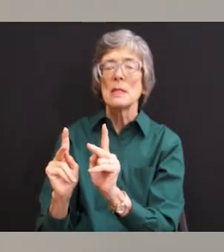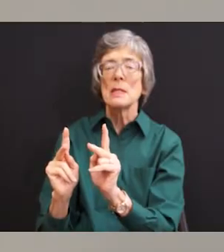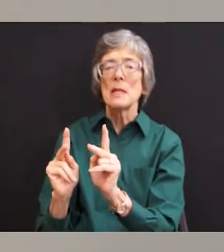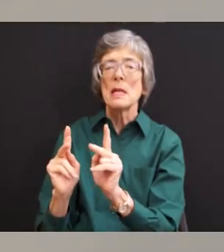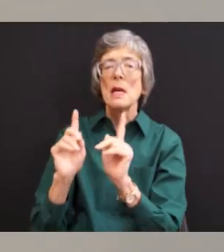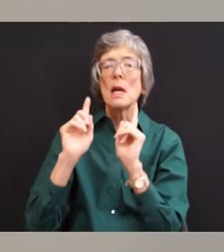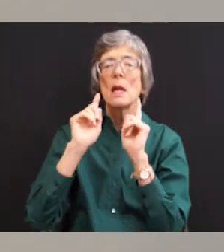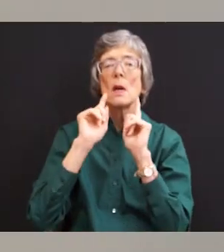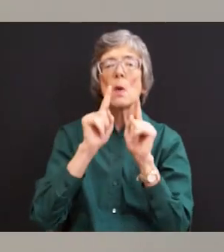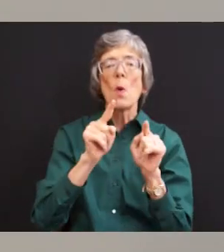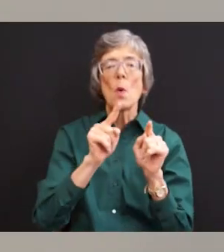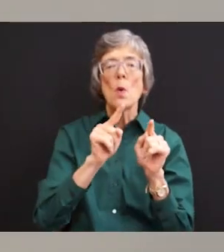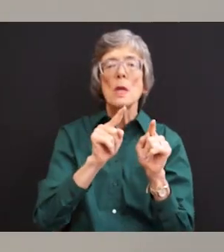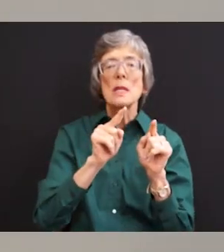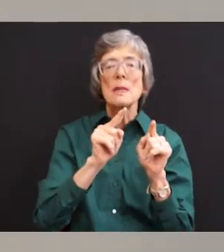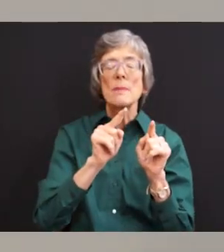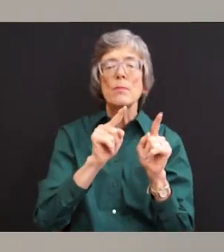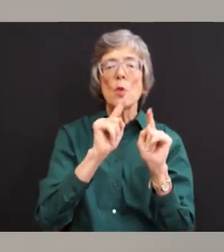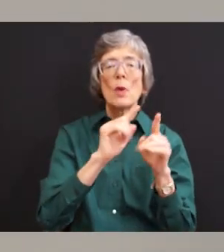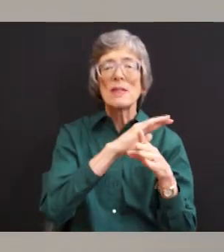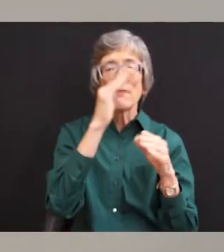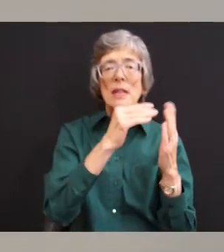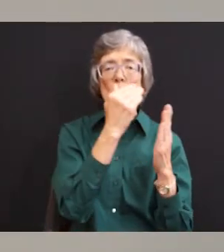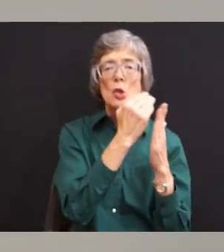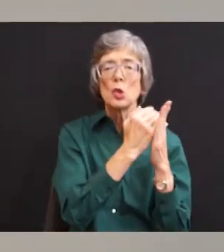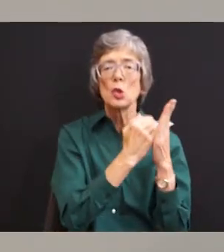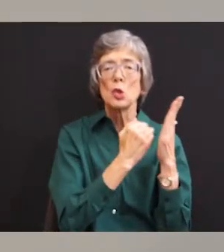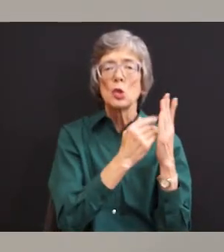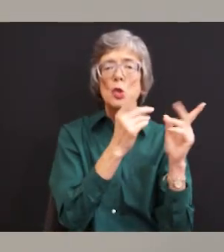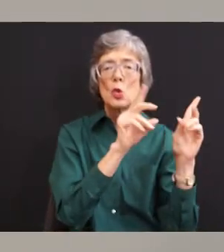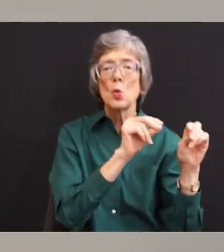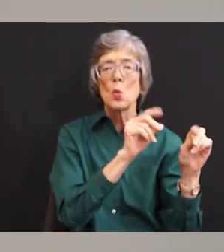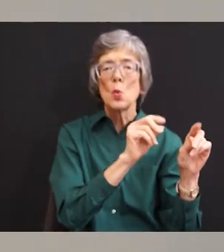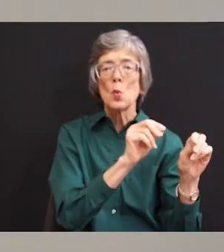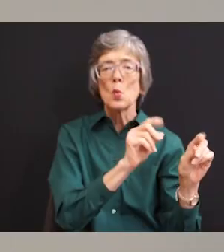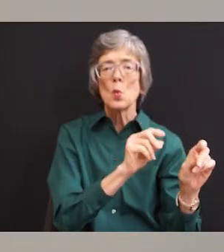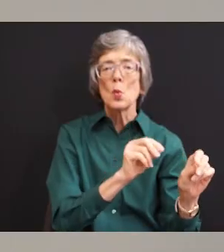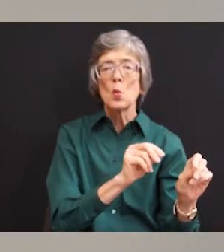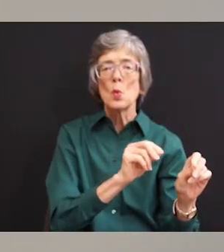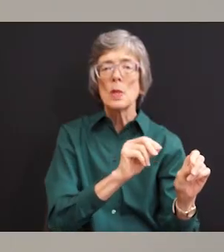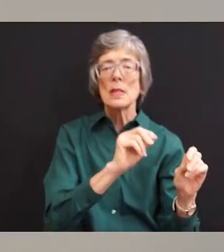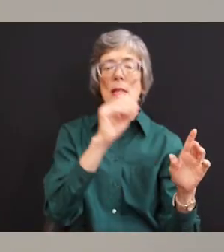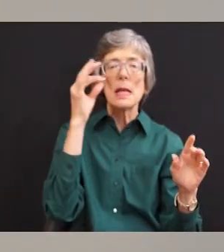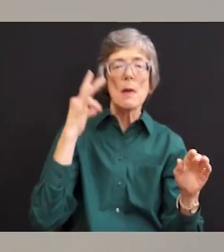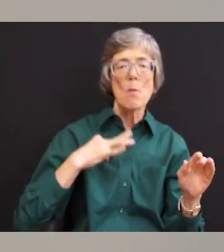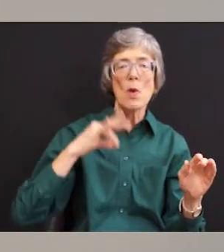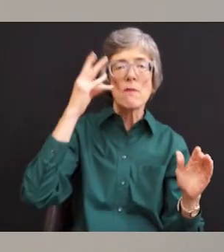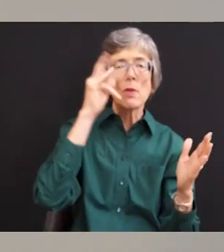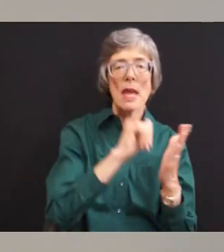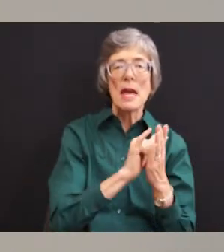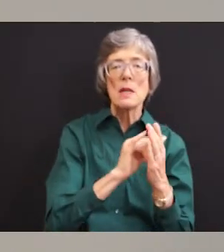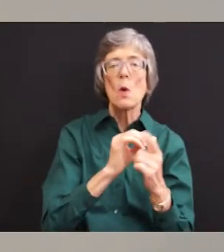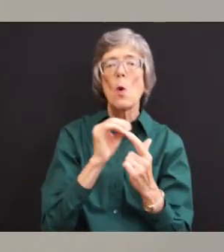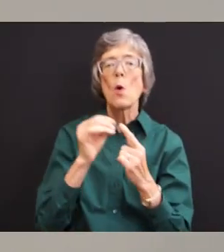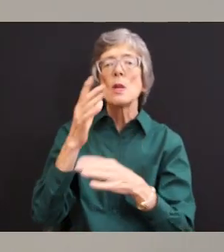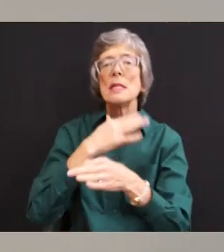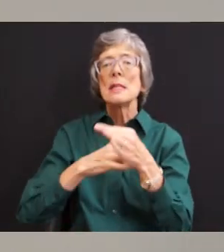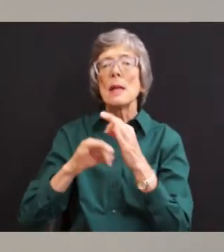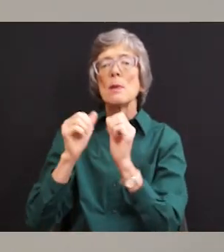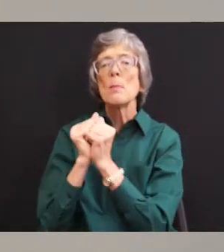something finished off and get a token, a grace point? Am I going to be with